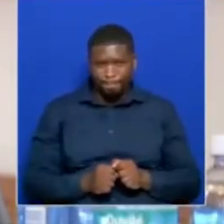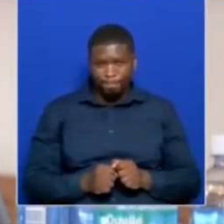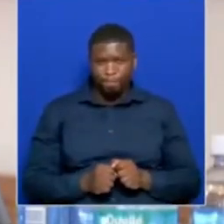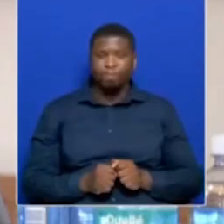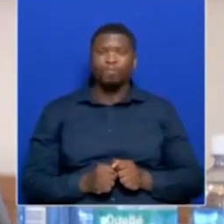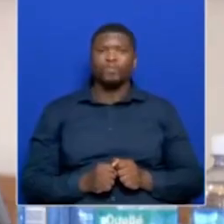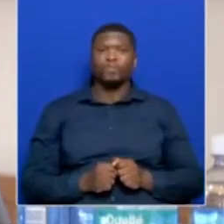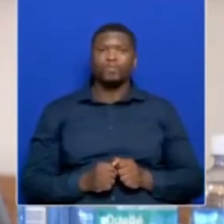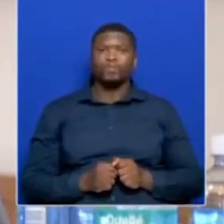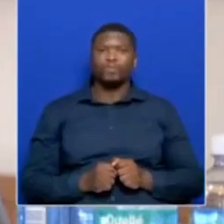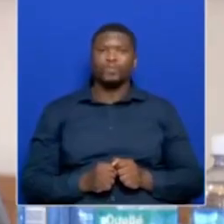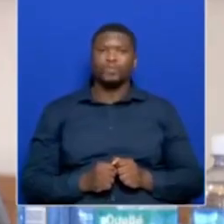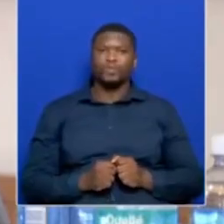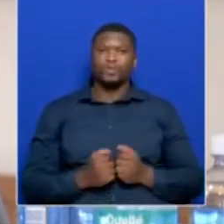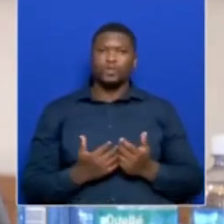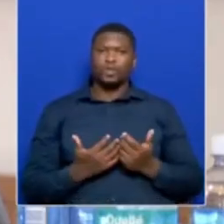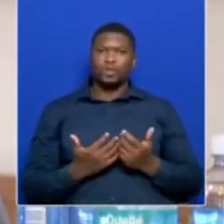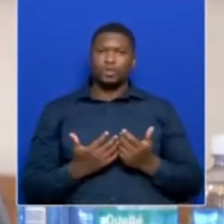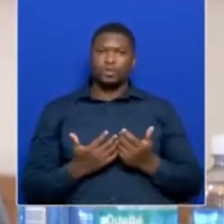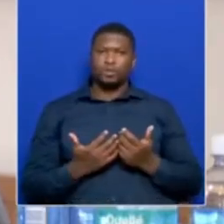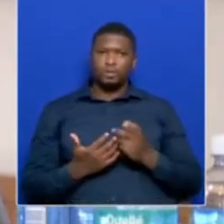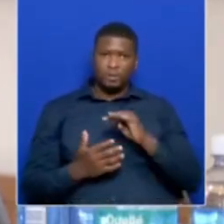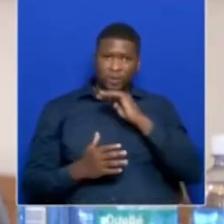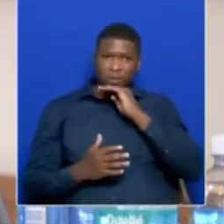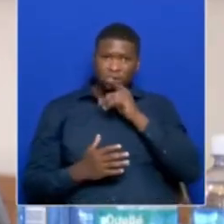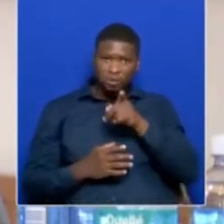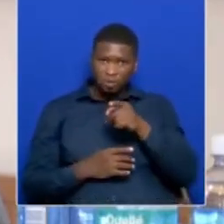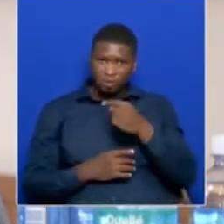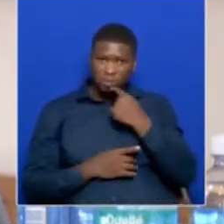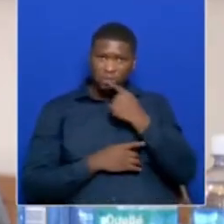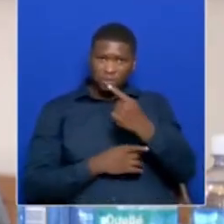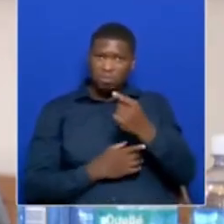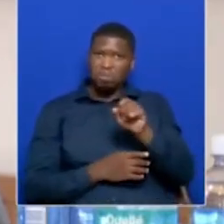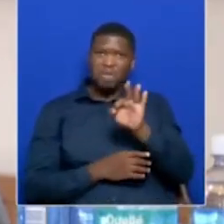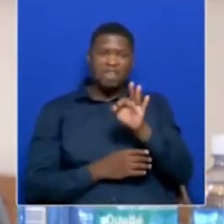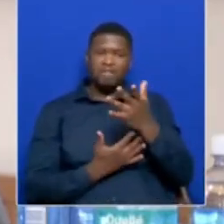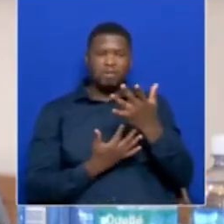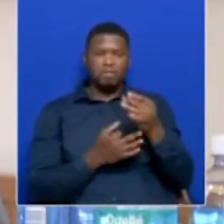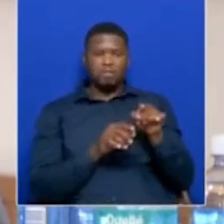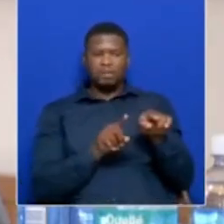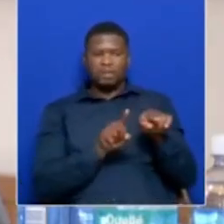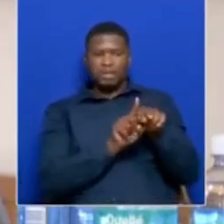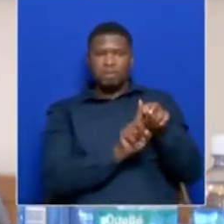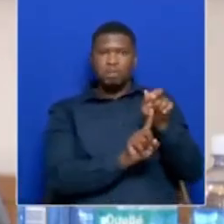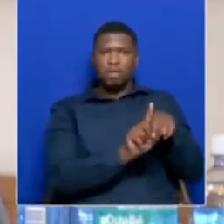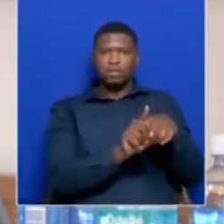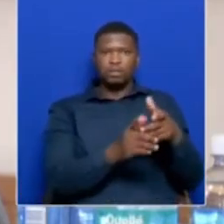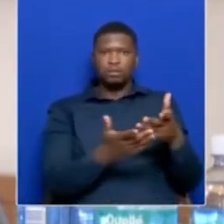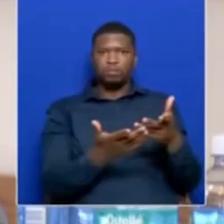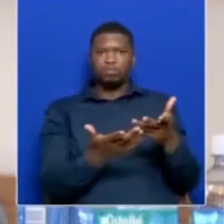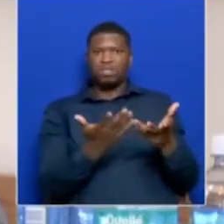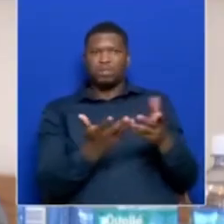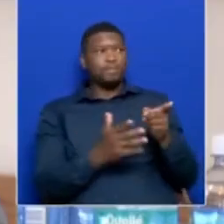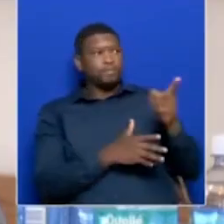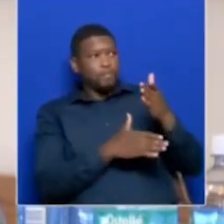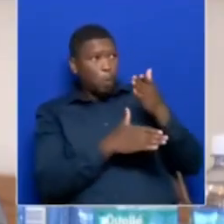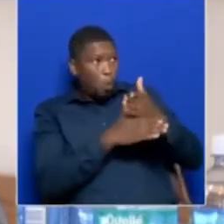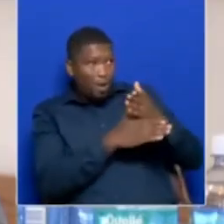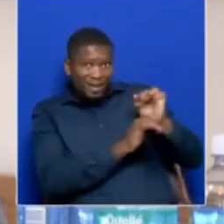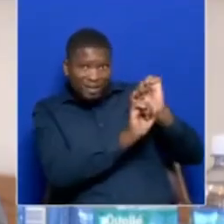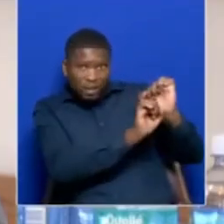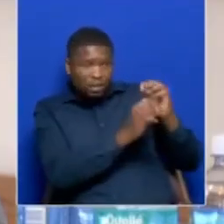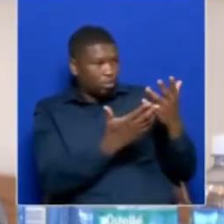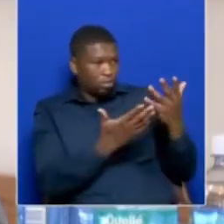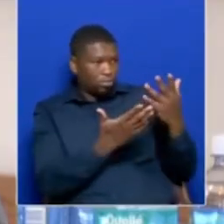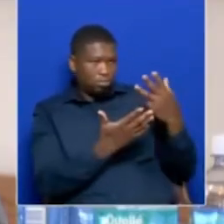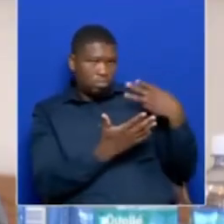that had the same person called you at the time, but he was not Minister of Police at the time, you would not have shared that information?